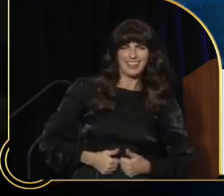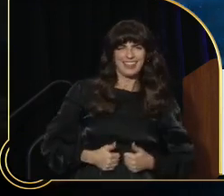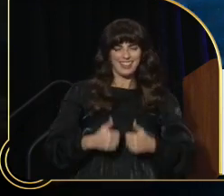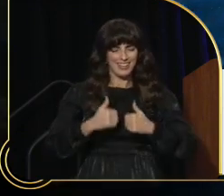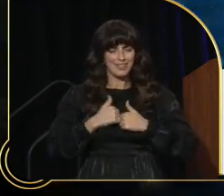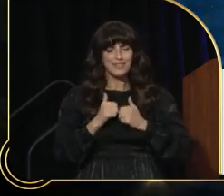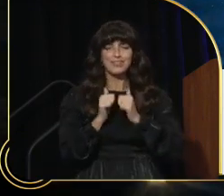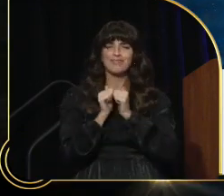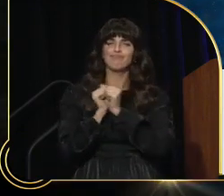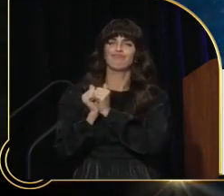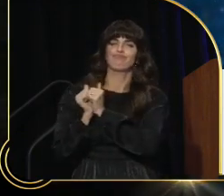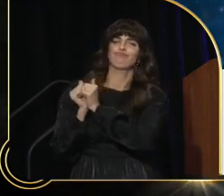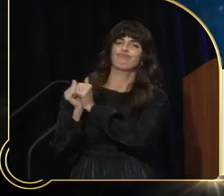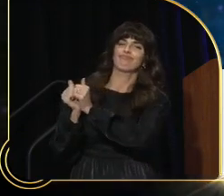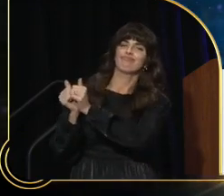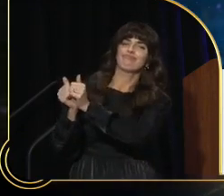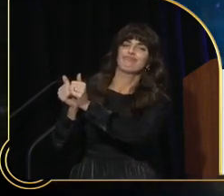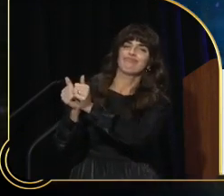together,